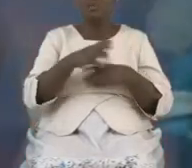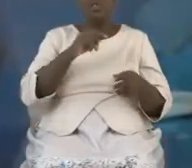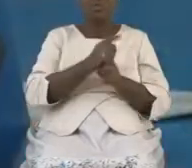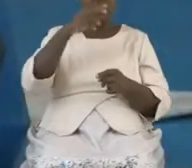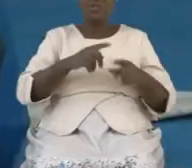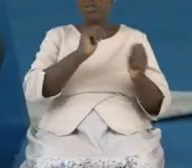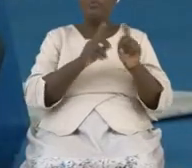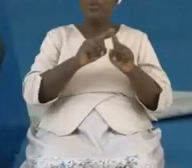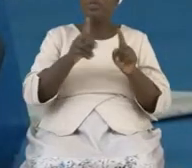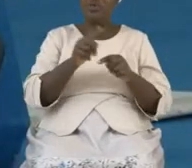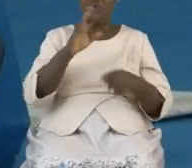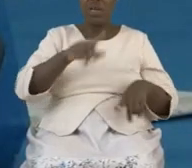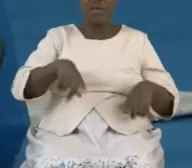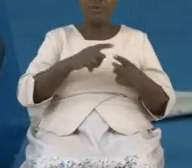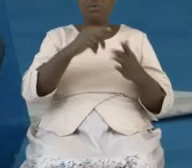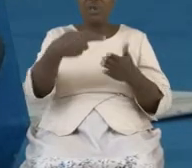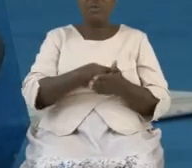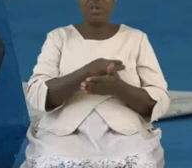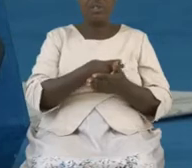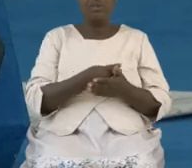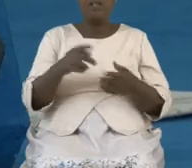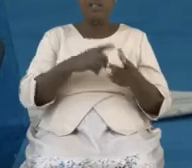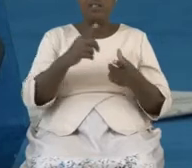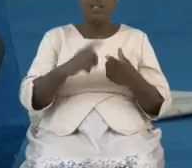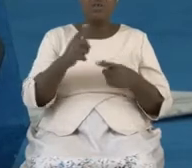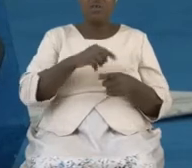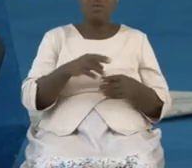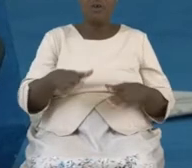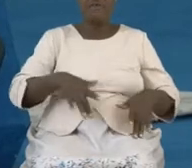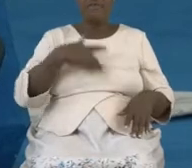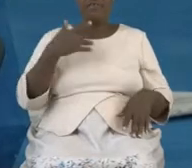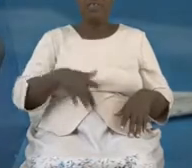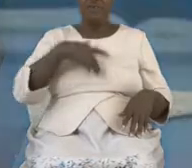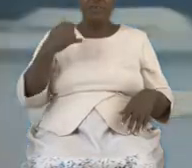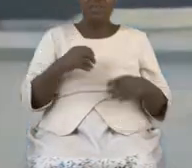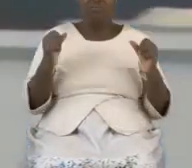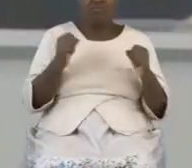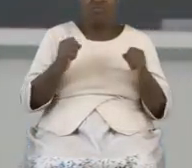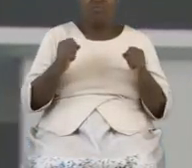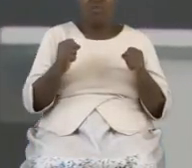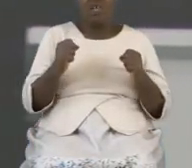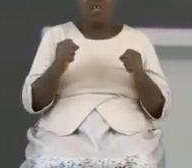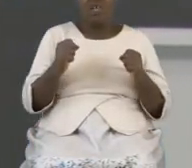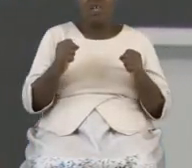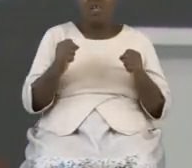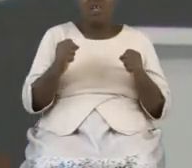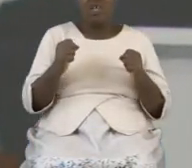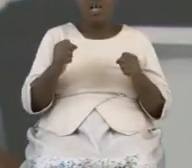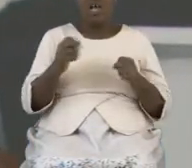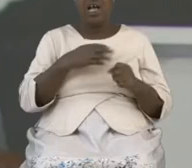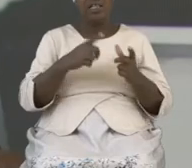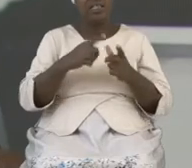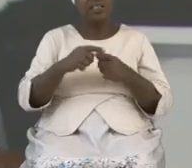dry. You're feeling cold. You're feeling lukewarm. And then retreat time has come. And then your